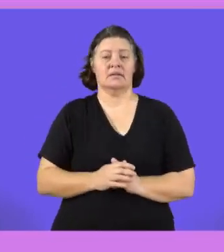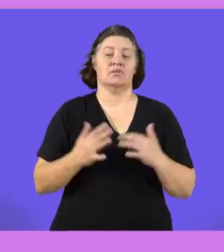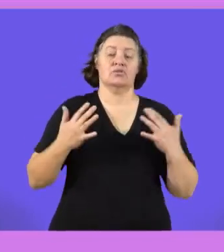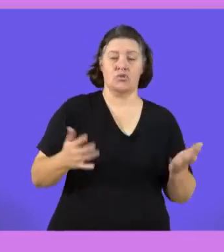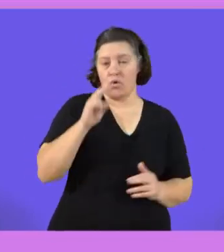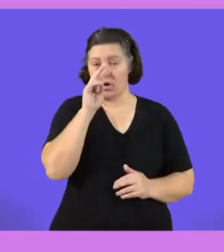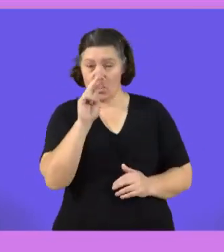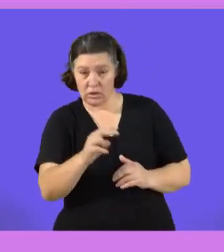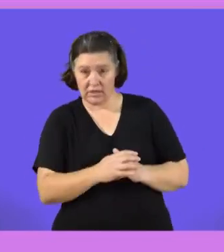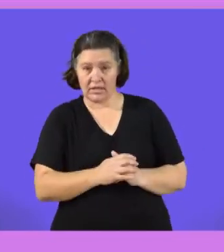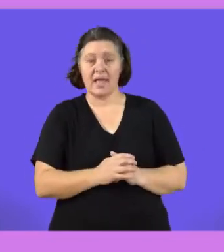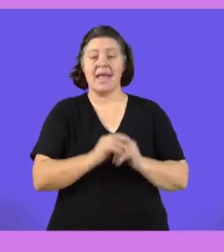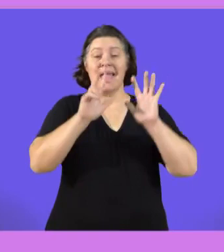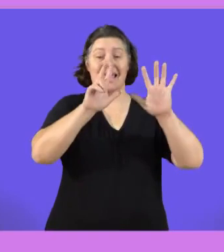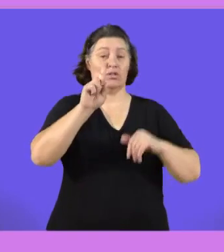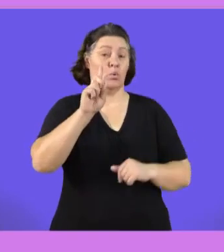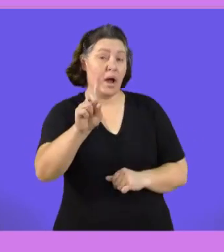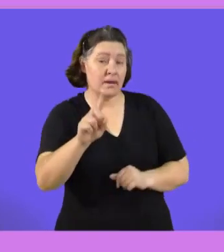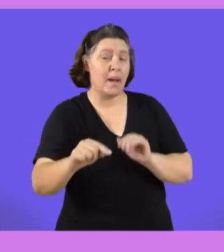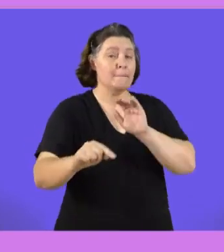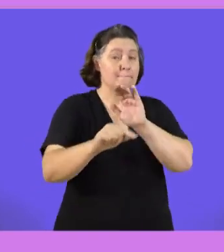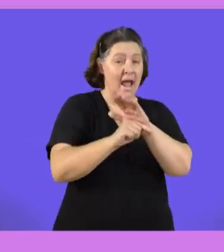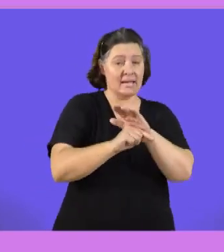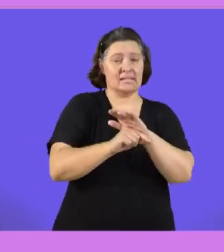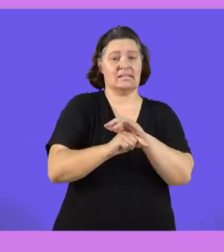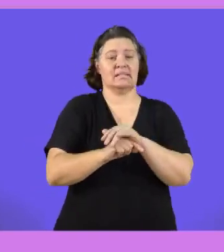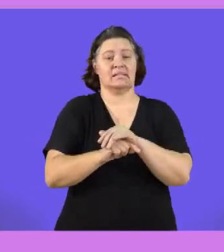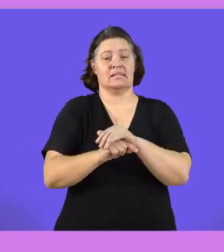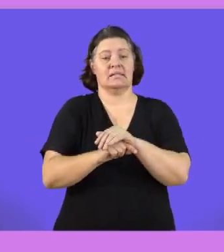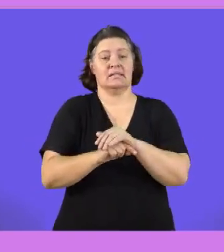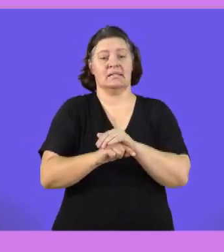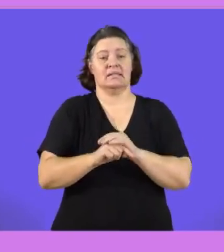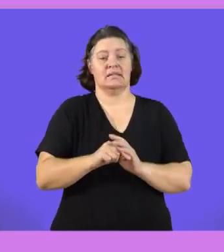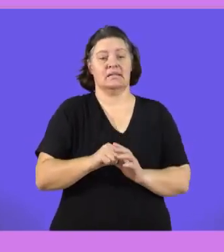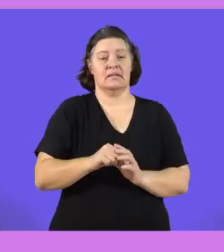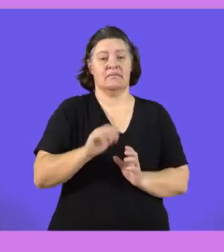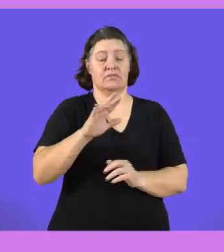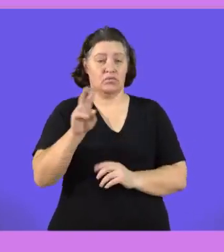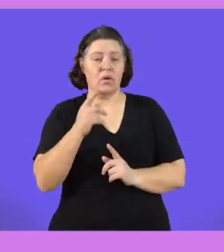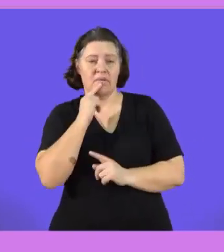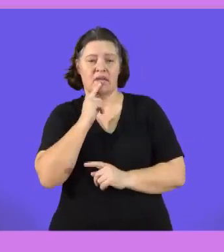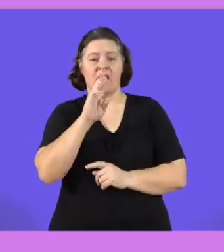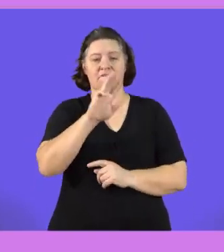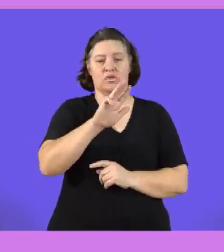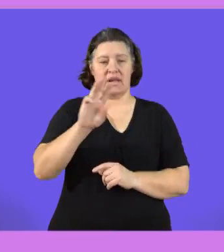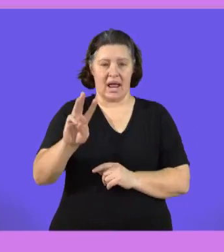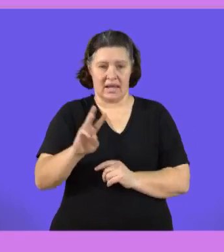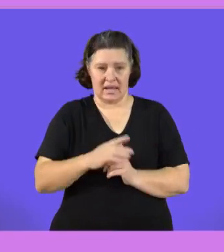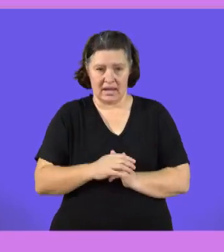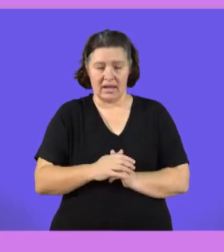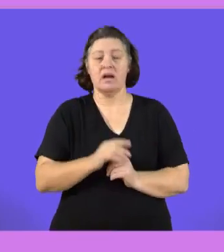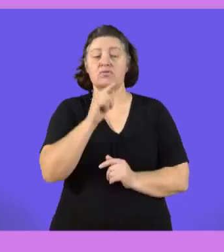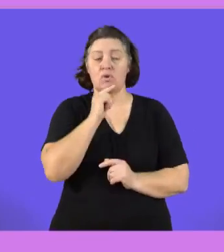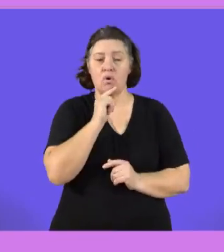at this, 81 minus 32, that should give you 49. Thereafter, I say 49 divided